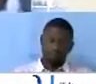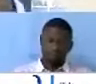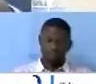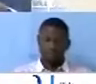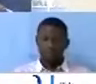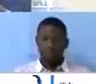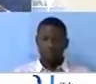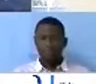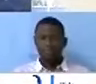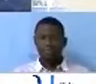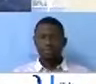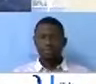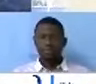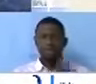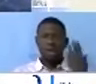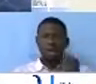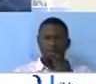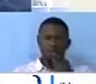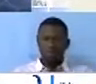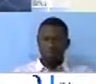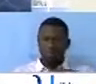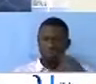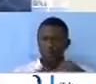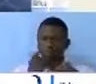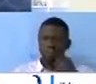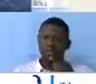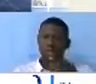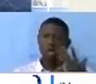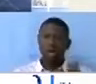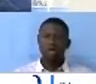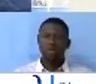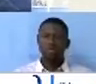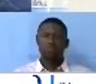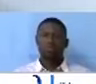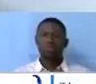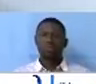obtained. How do you feel about that?